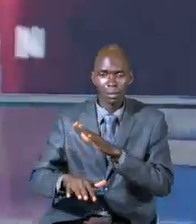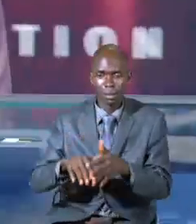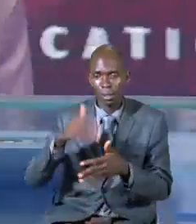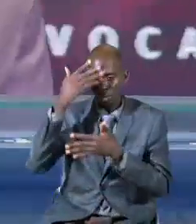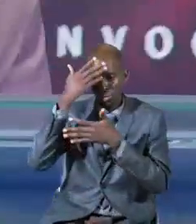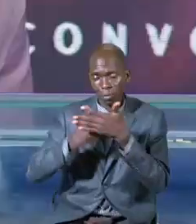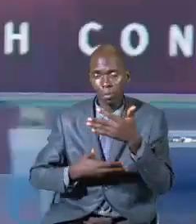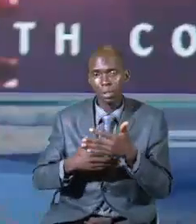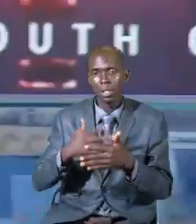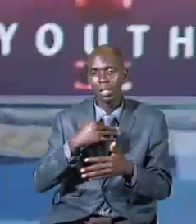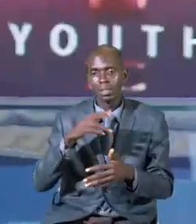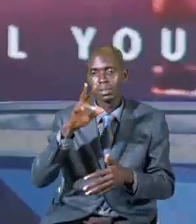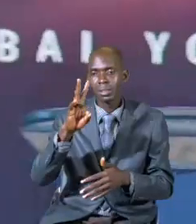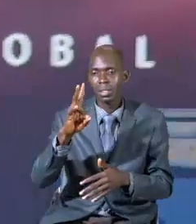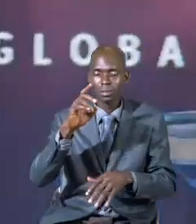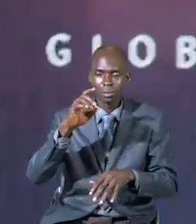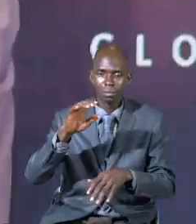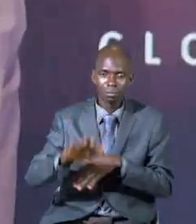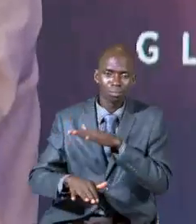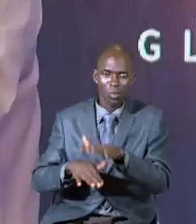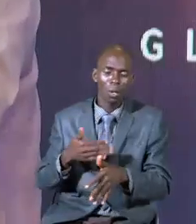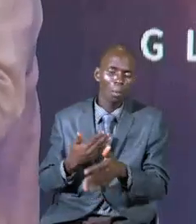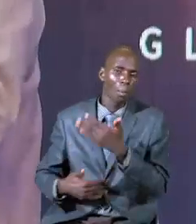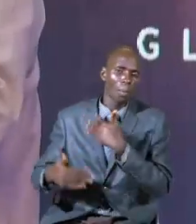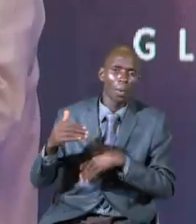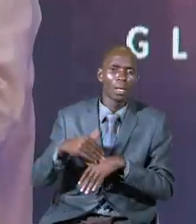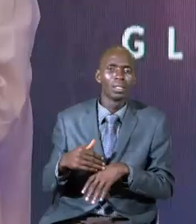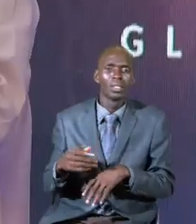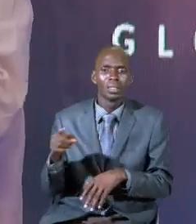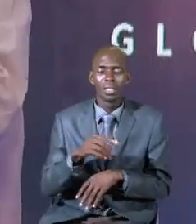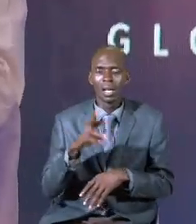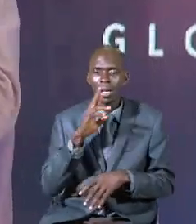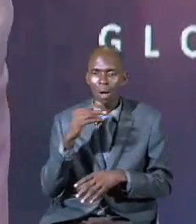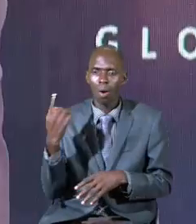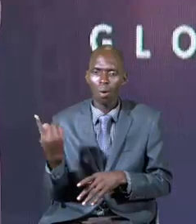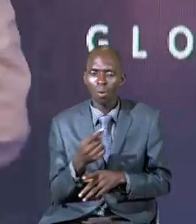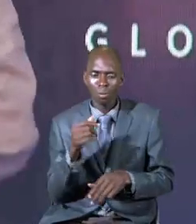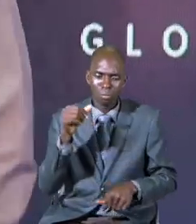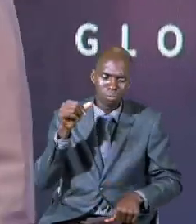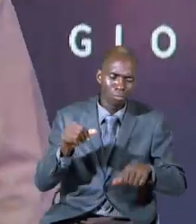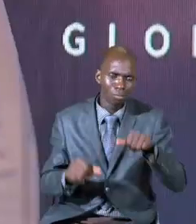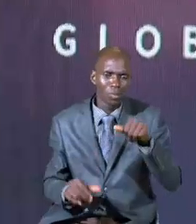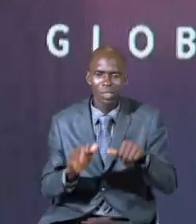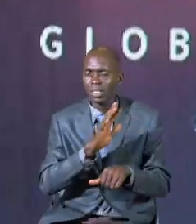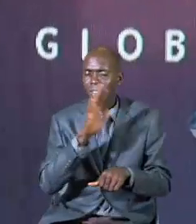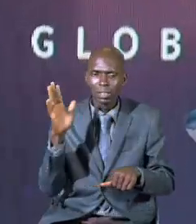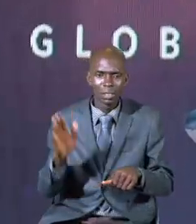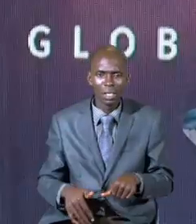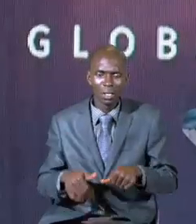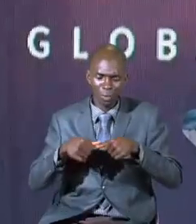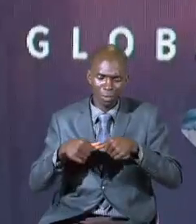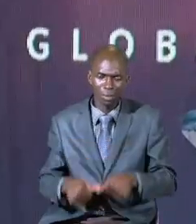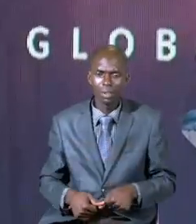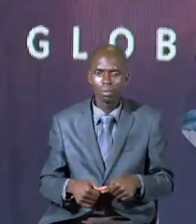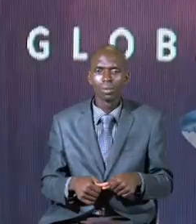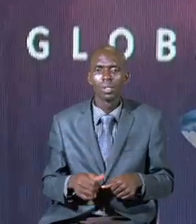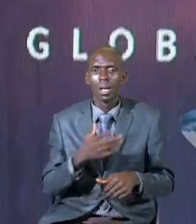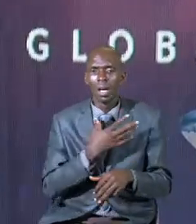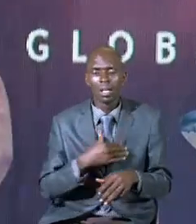here and there. They are never found to be stable and steadfast in that which the Lord has placed upon